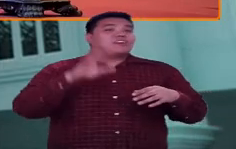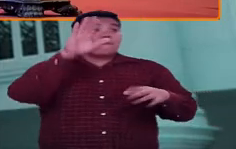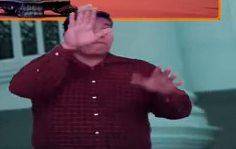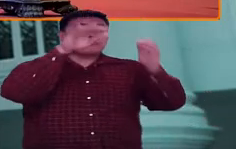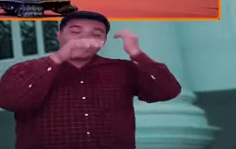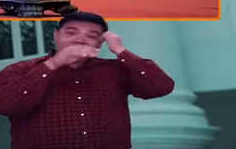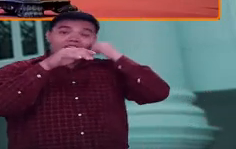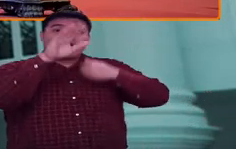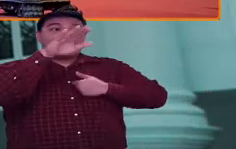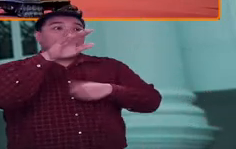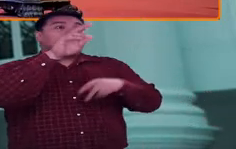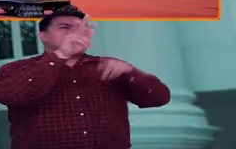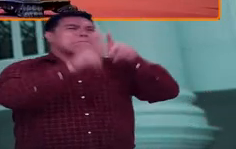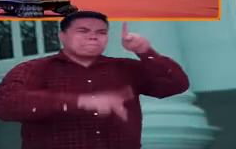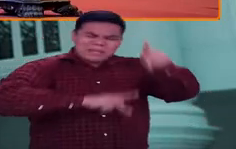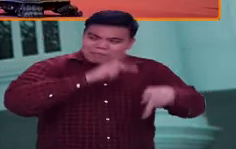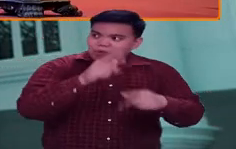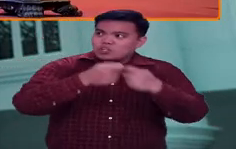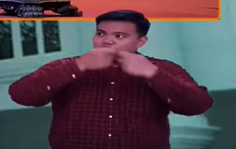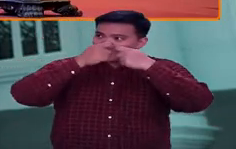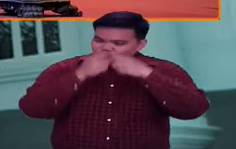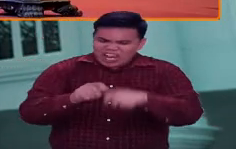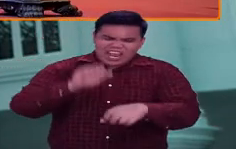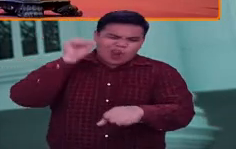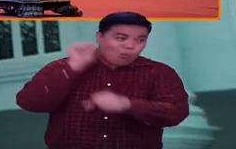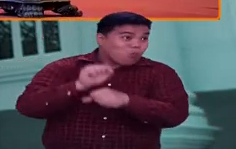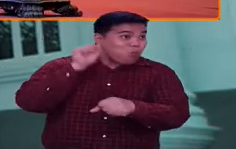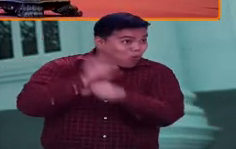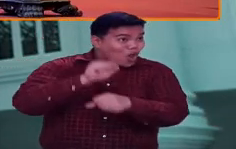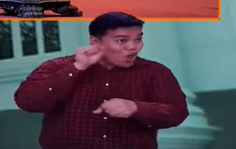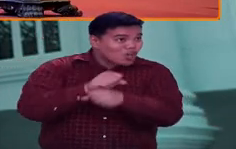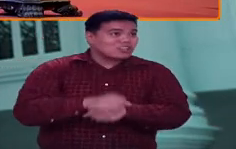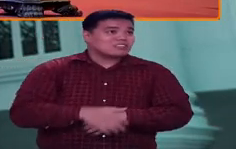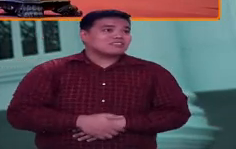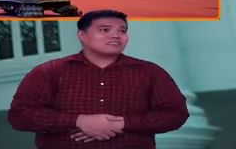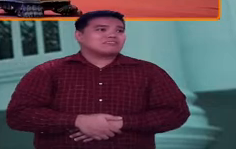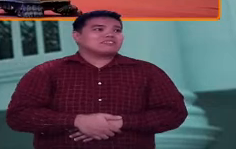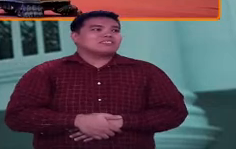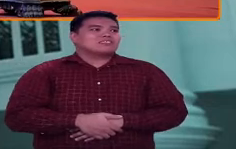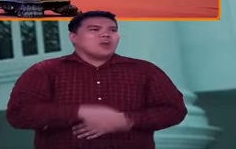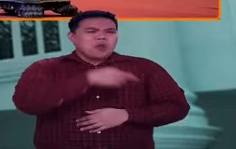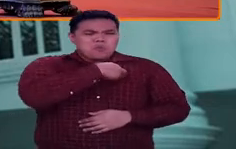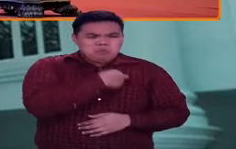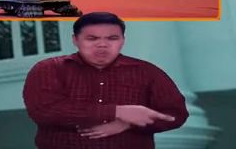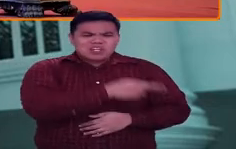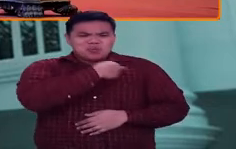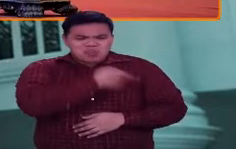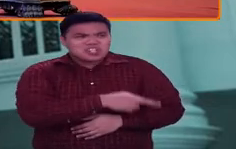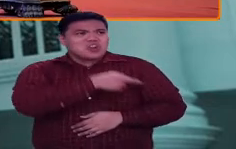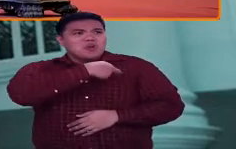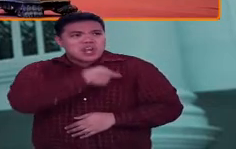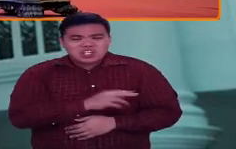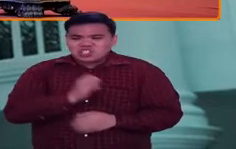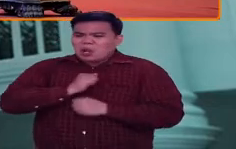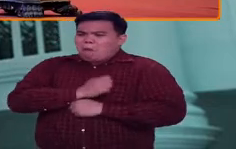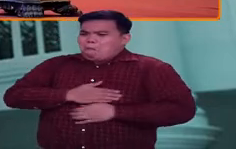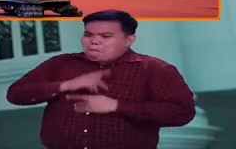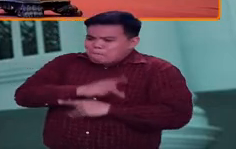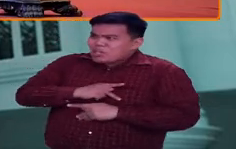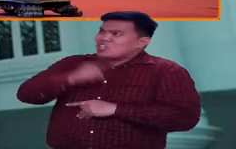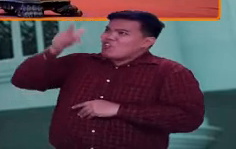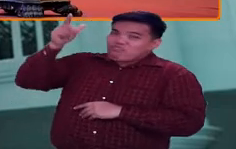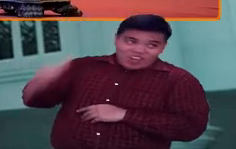People are trying to work their way into heaven. They're trying many religious rituals to please some god or